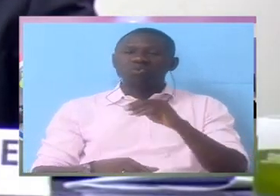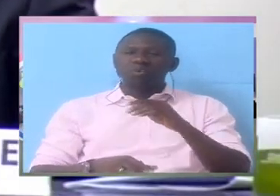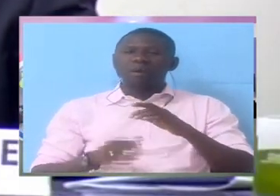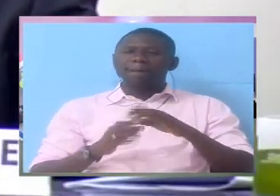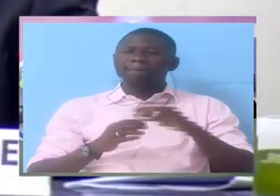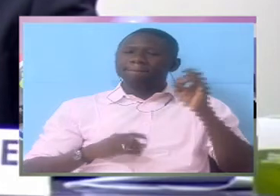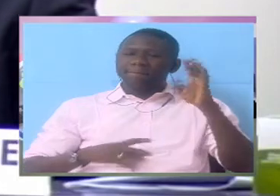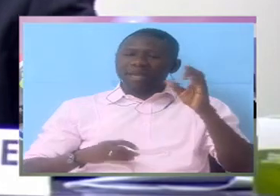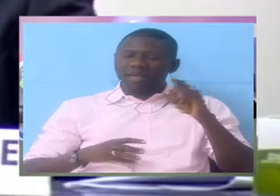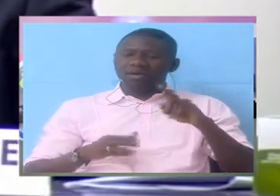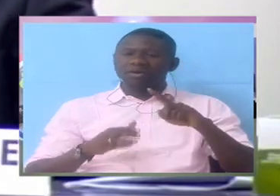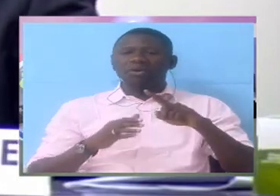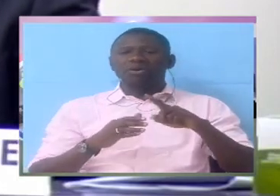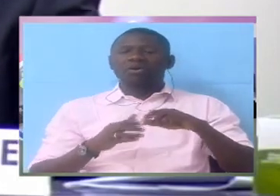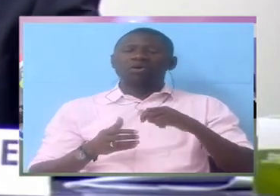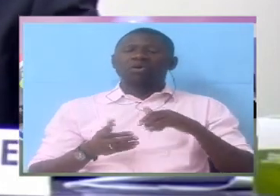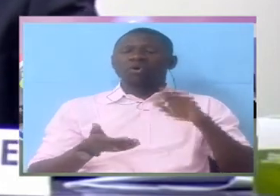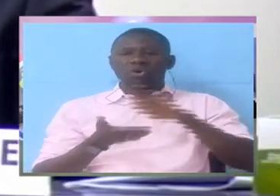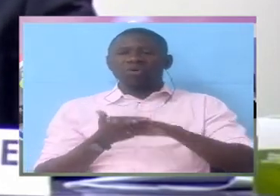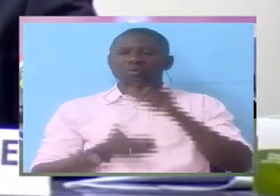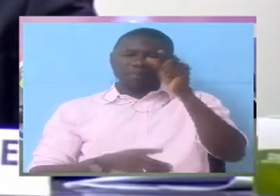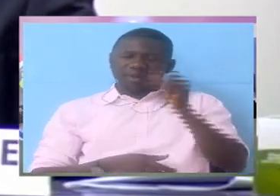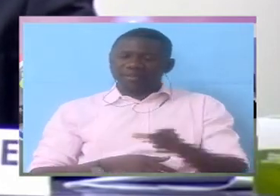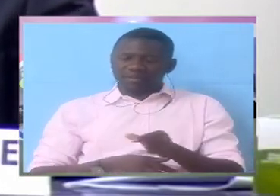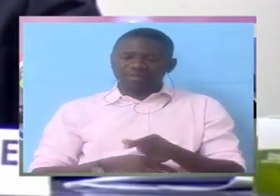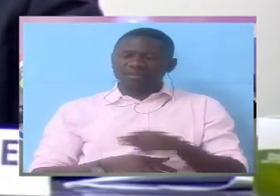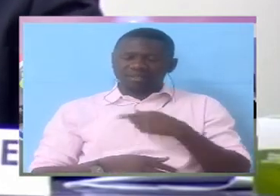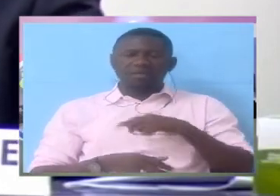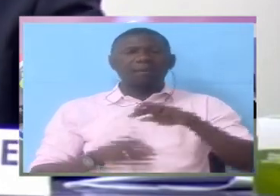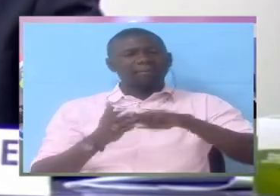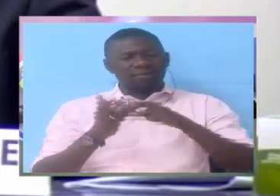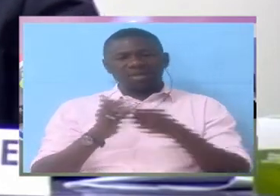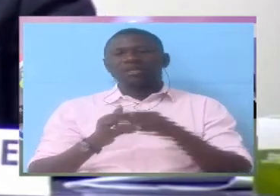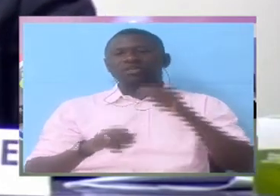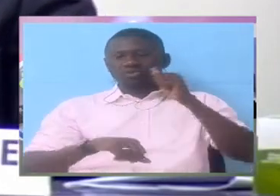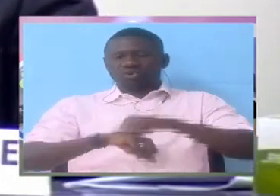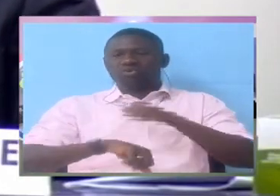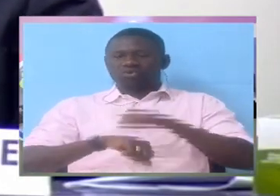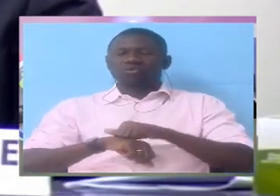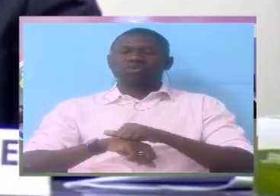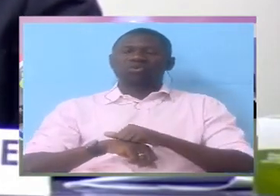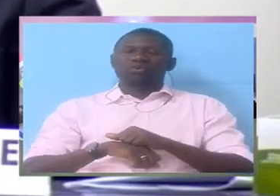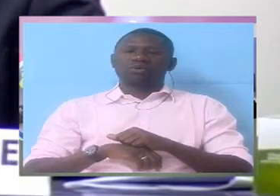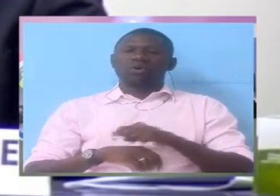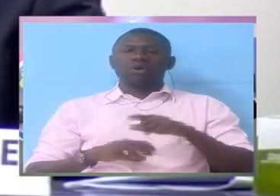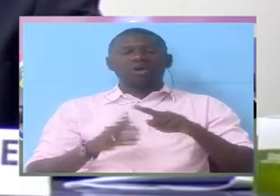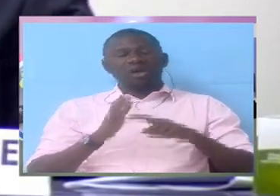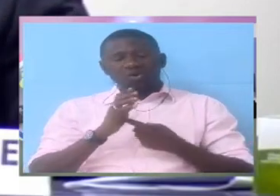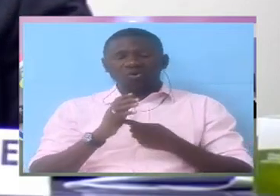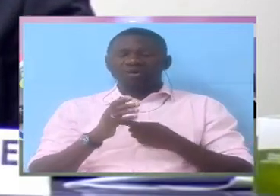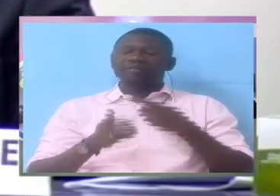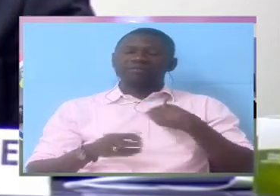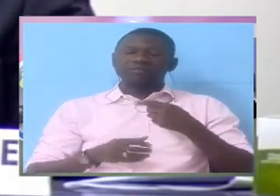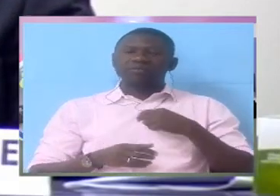person, that is torture. If you inflict pain on a person for the purposes of eliciting information, it